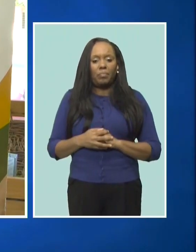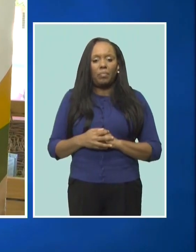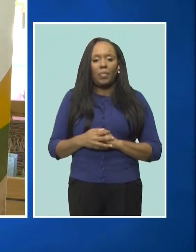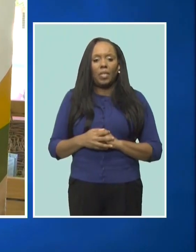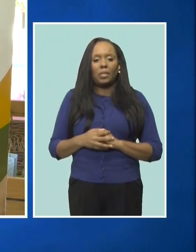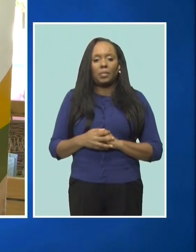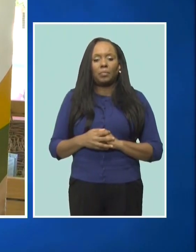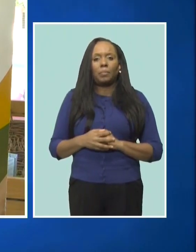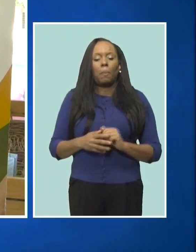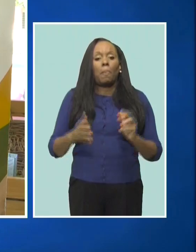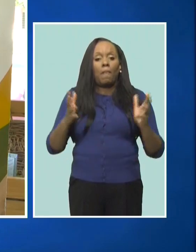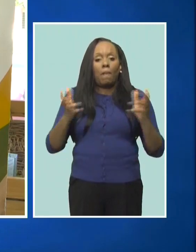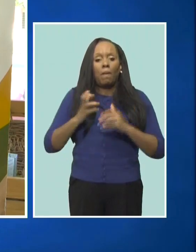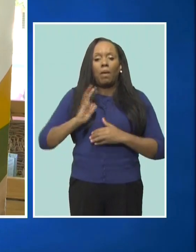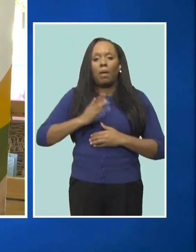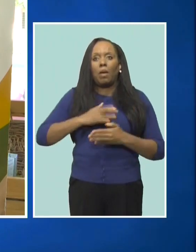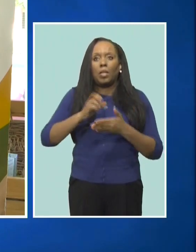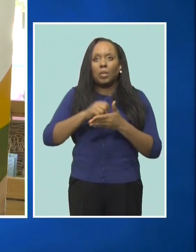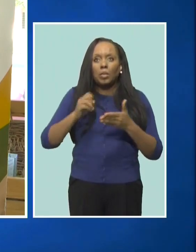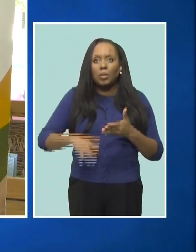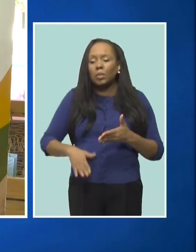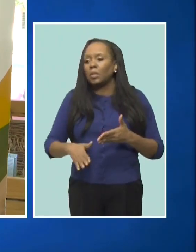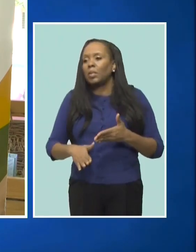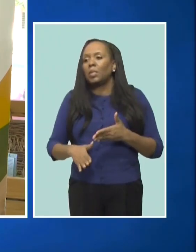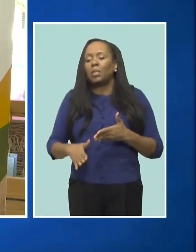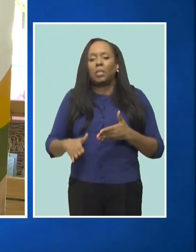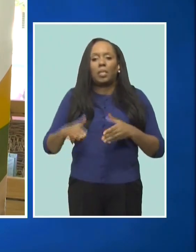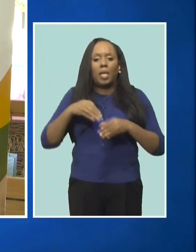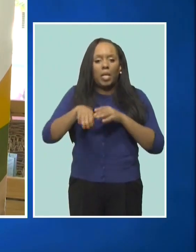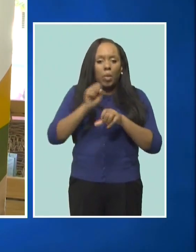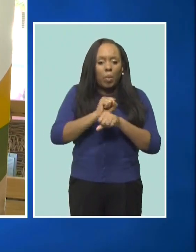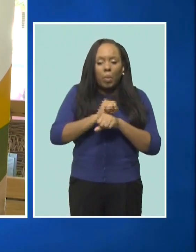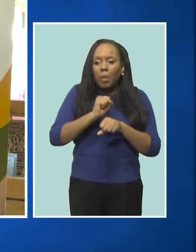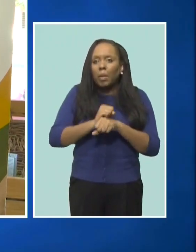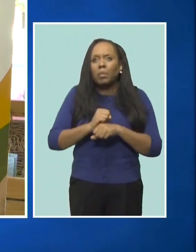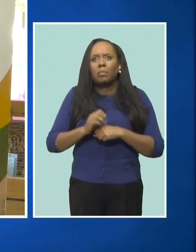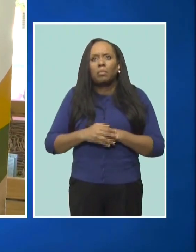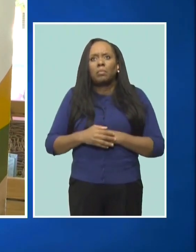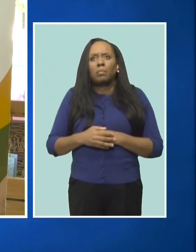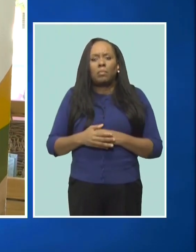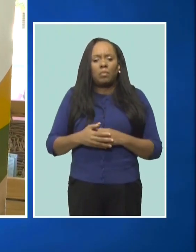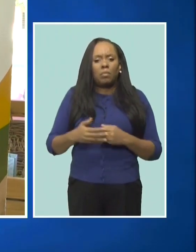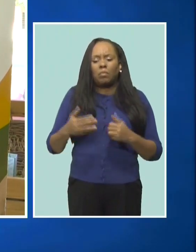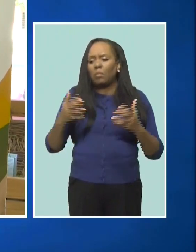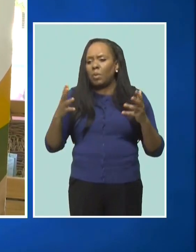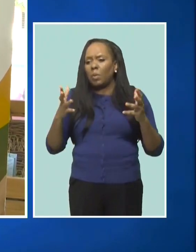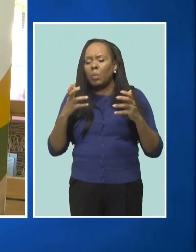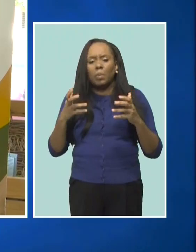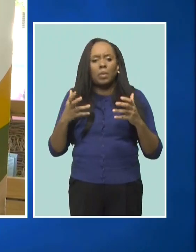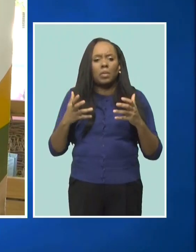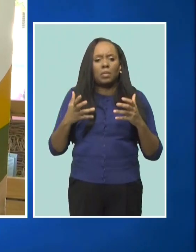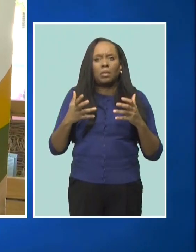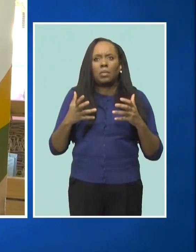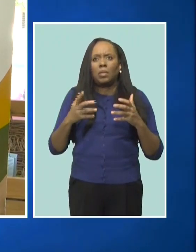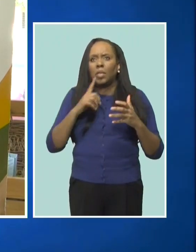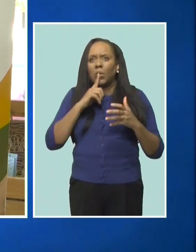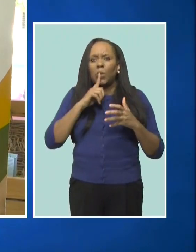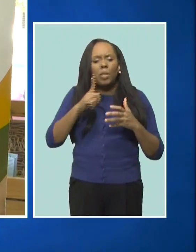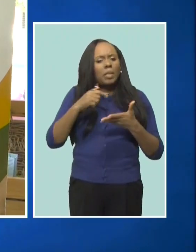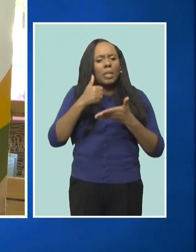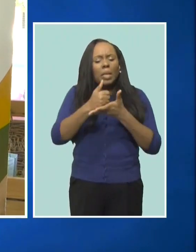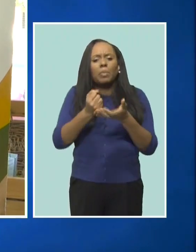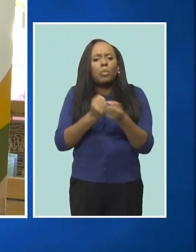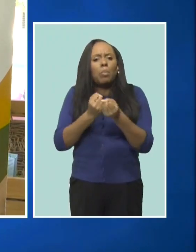our students in the workplace, getting exposed, so that then that may lead, we've had that a little bit before, but we want to kind of spread that out a little bit more.